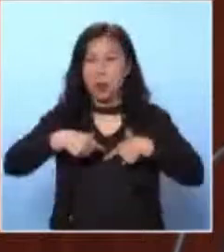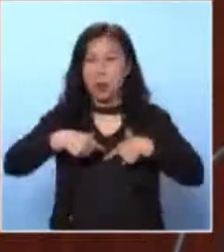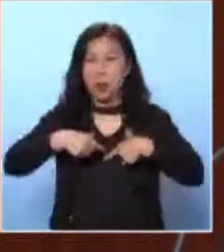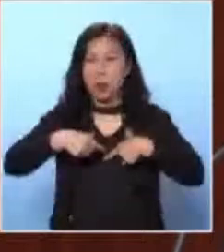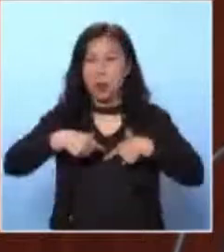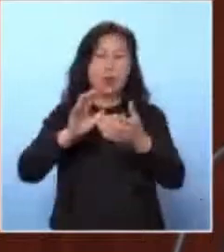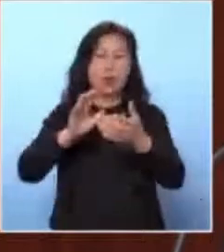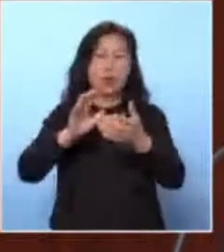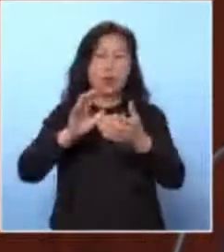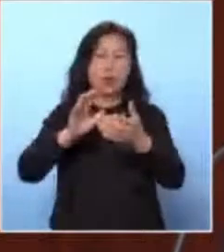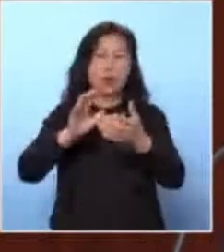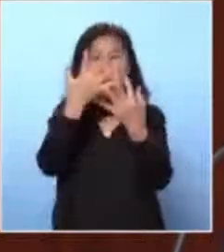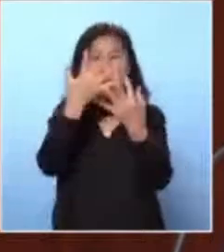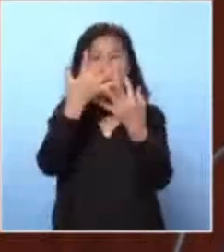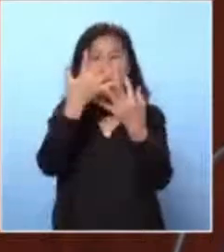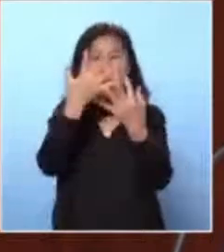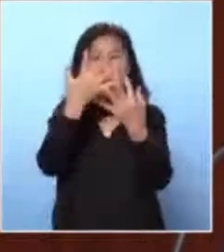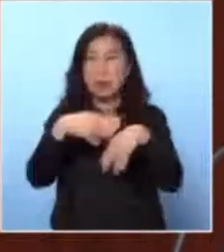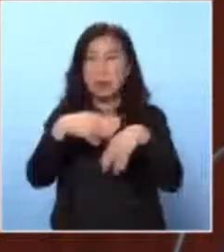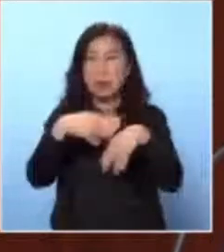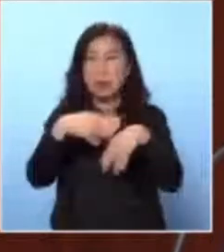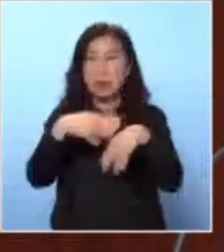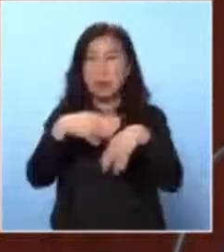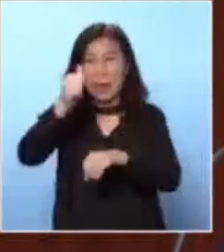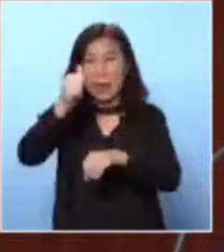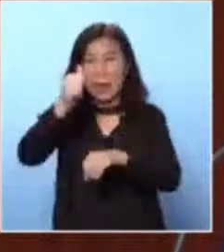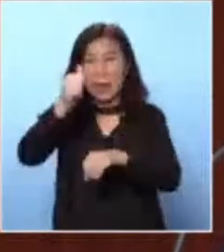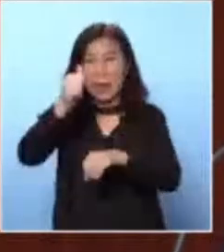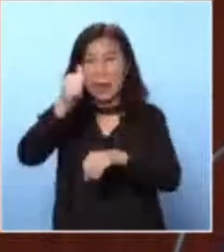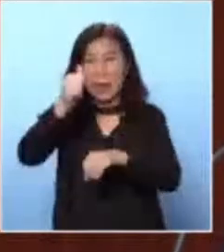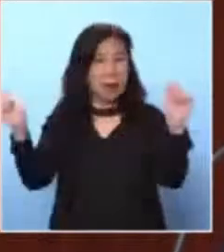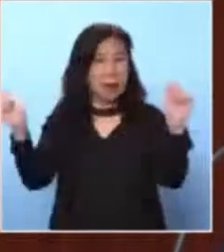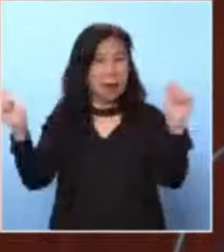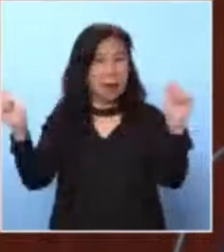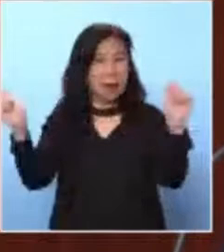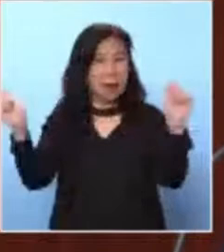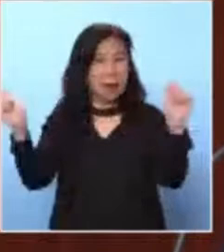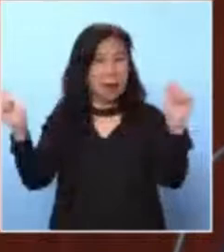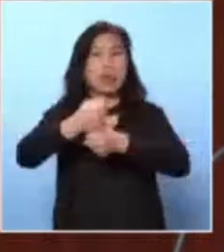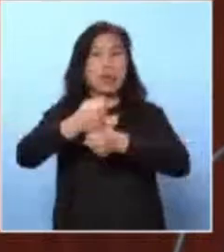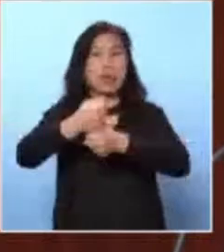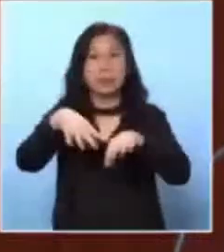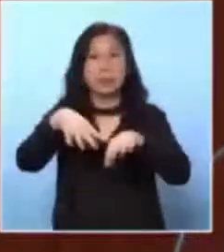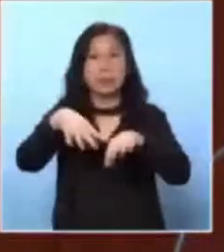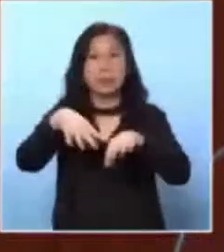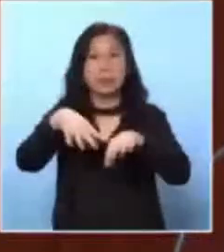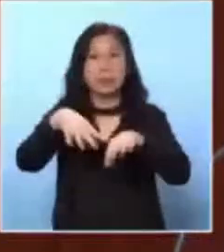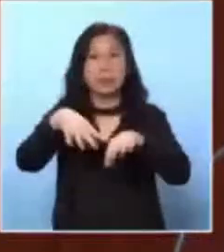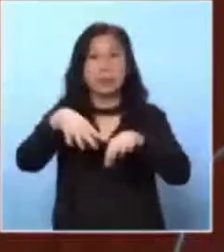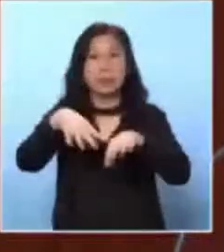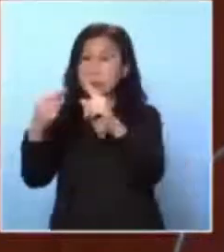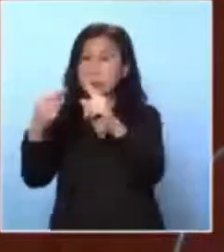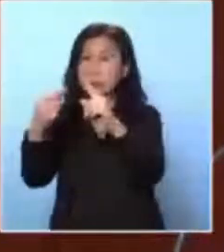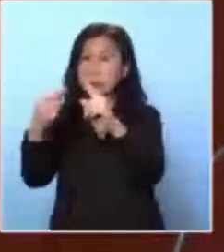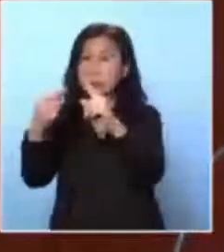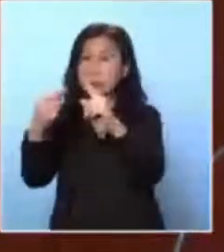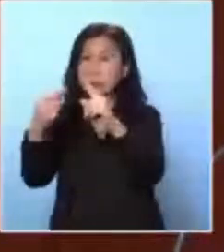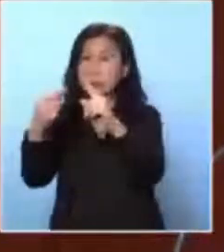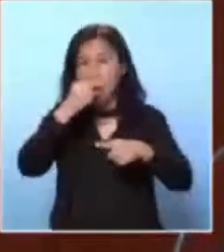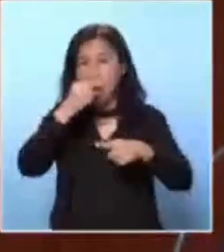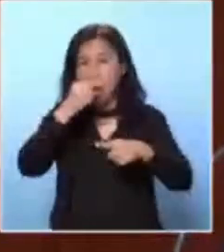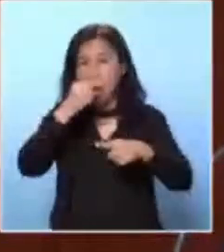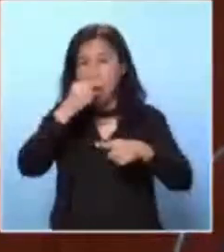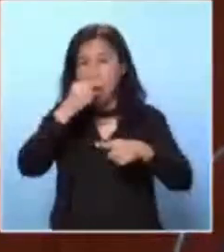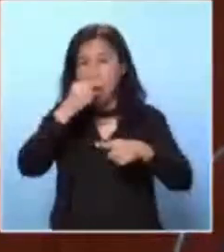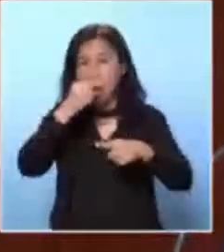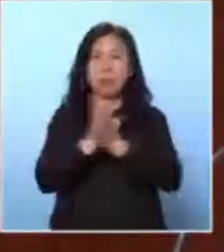The government will continue to promote sports development in Hong Kong, supporting elite sports, enhancing professionalism, maintaining Hong Kong